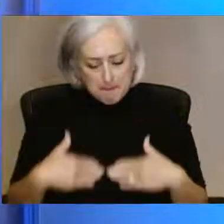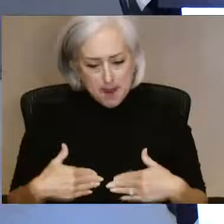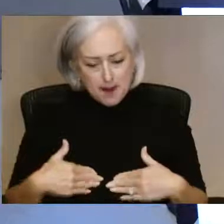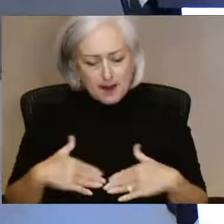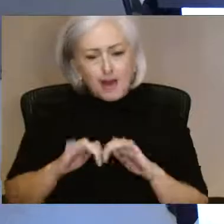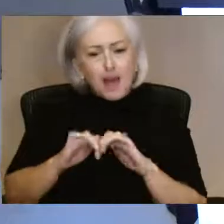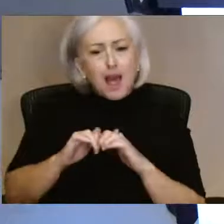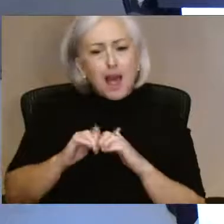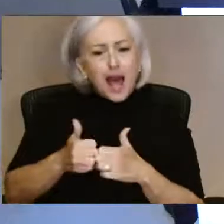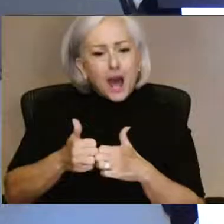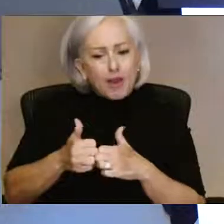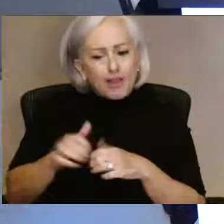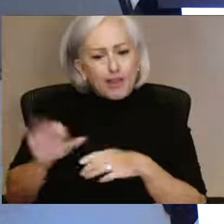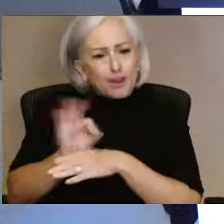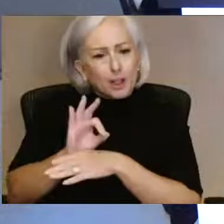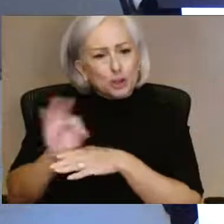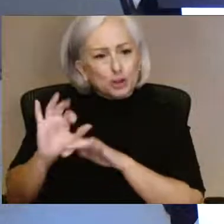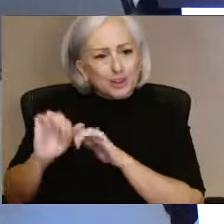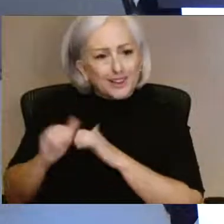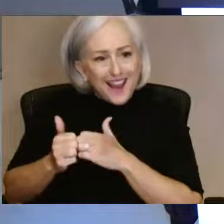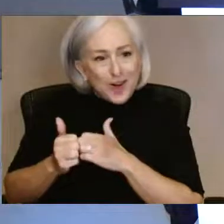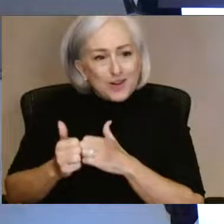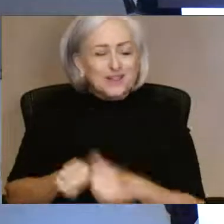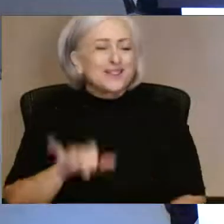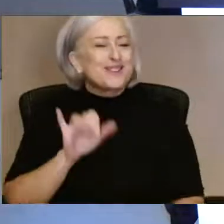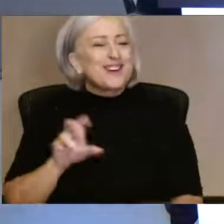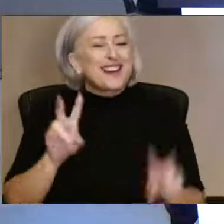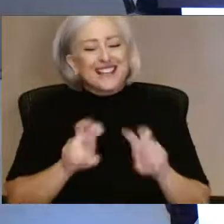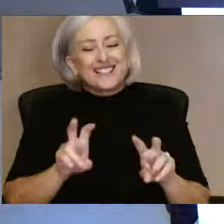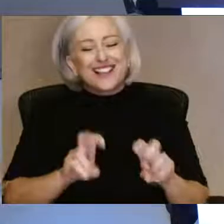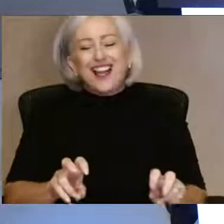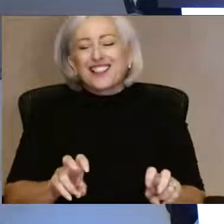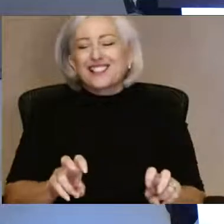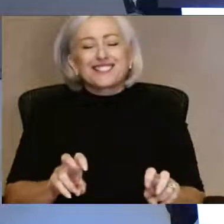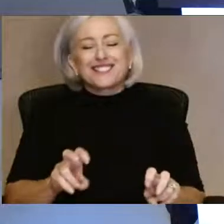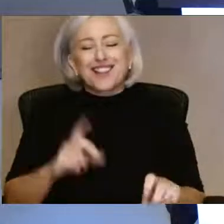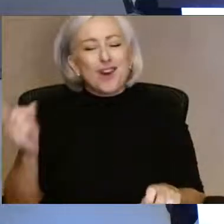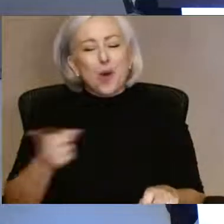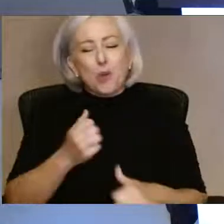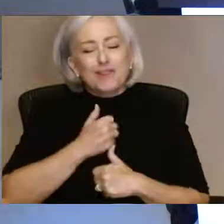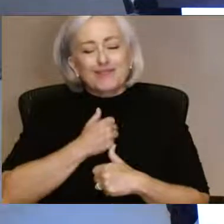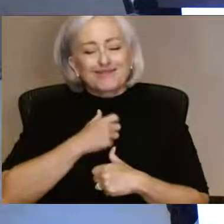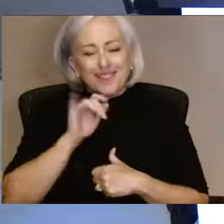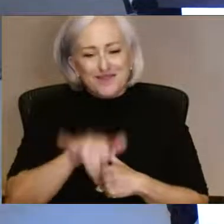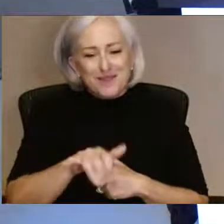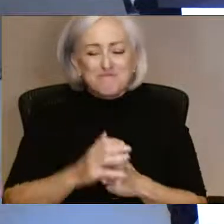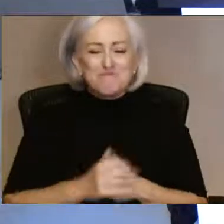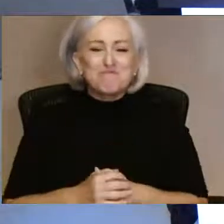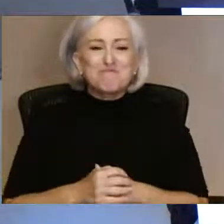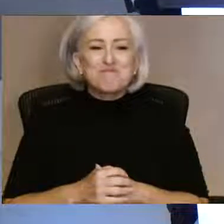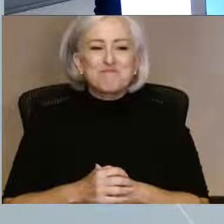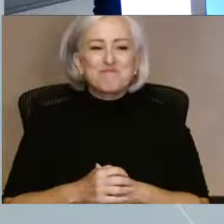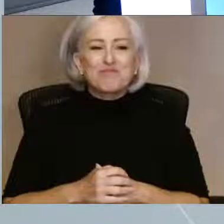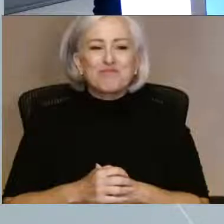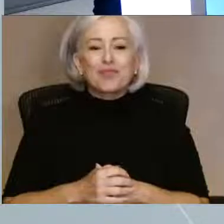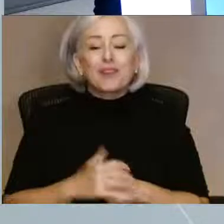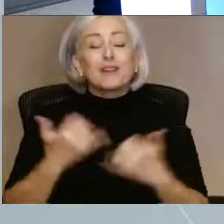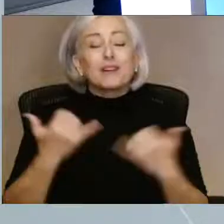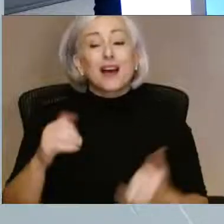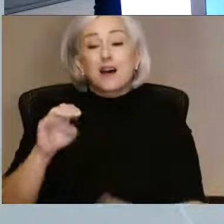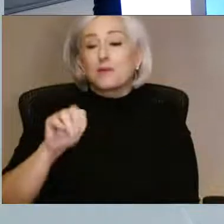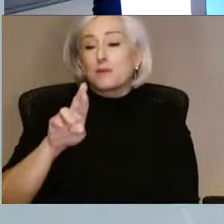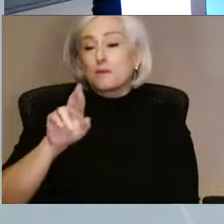That analogy never gets old, Dr. Gerton. And I want to turn now to Mary Frances. How did